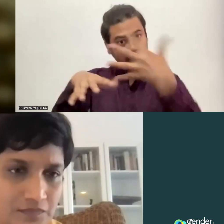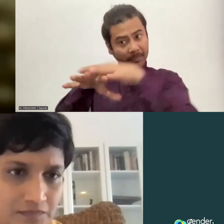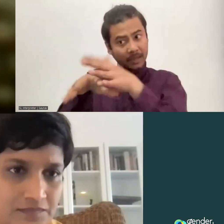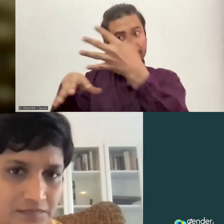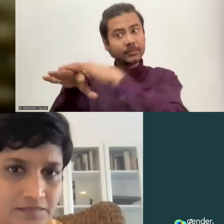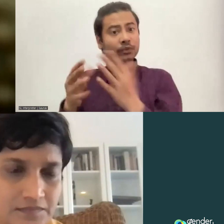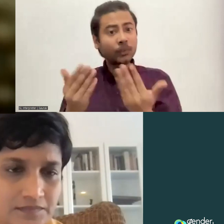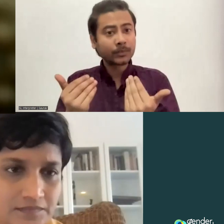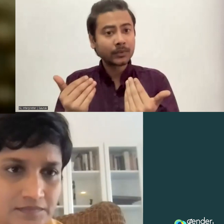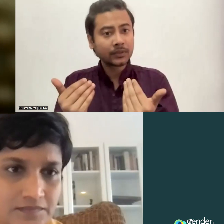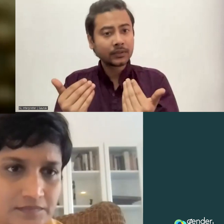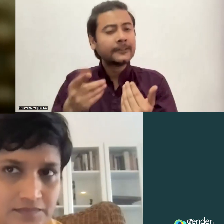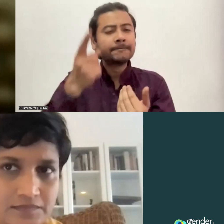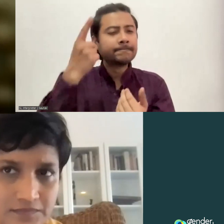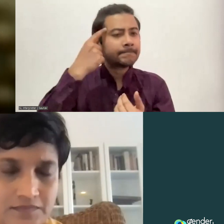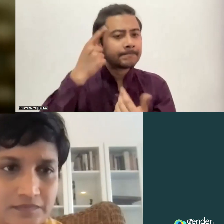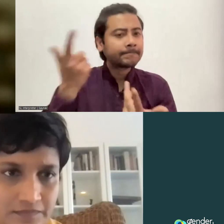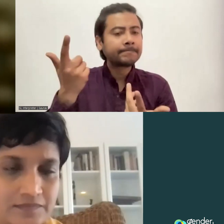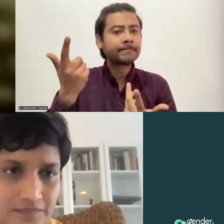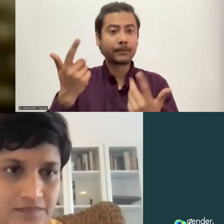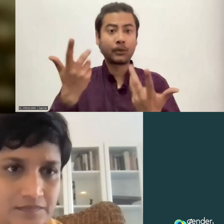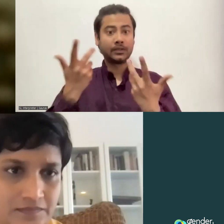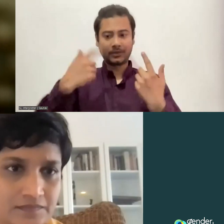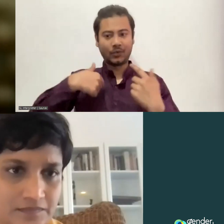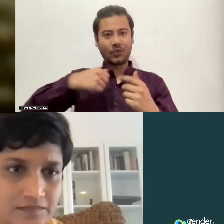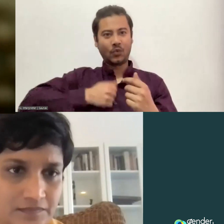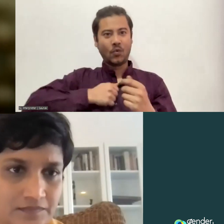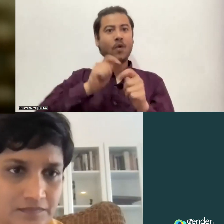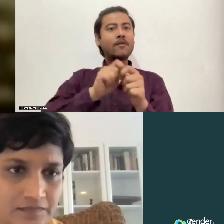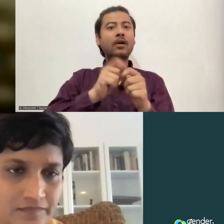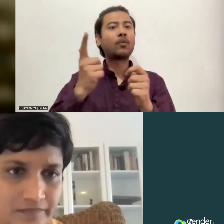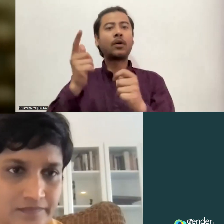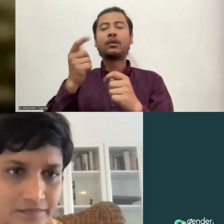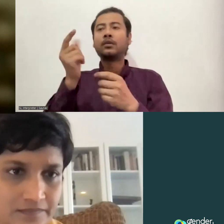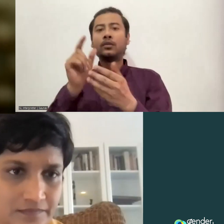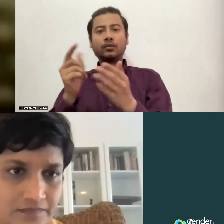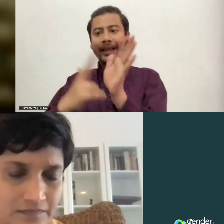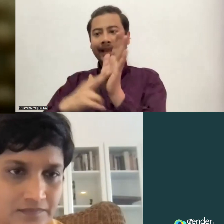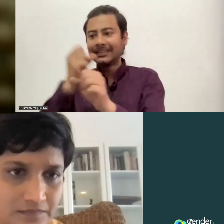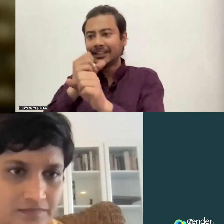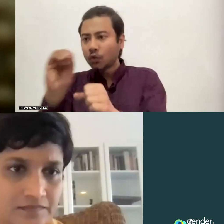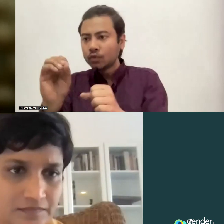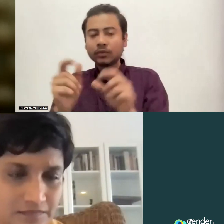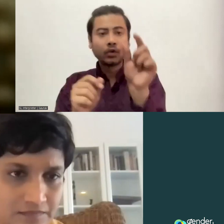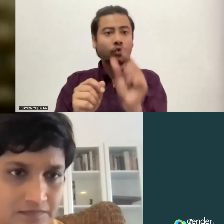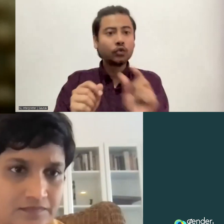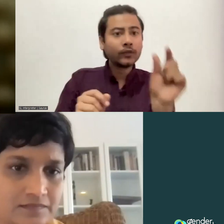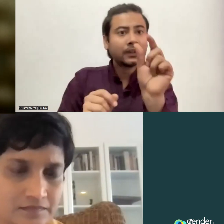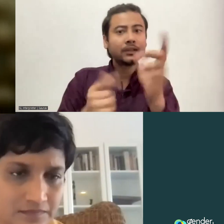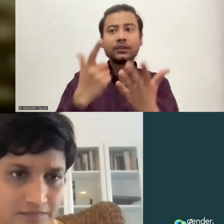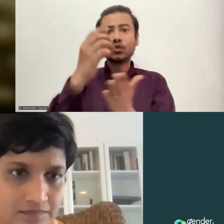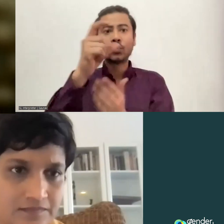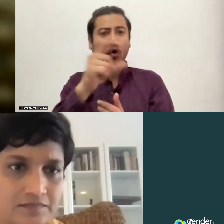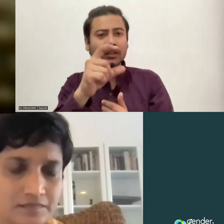with organizations in a way, right? can some of these principles, or maybe if you can